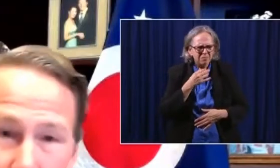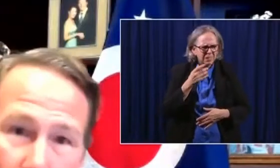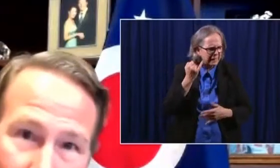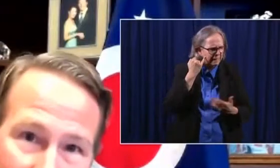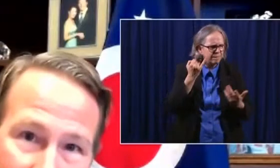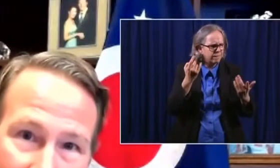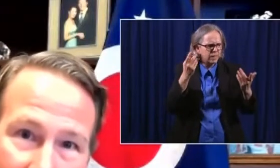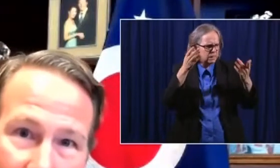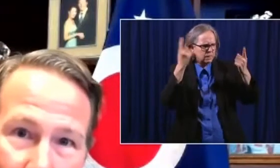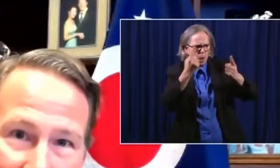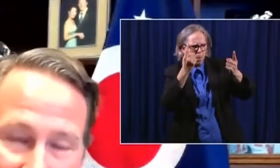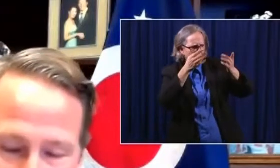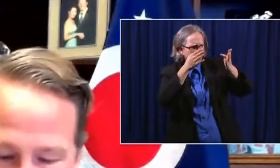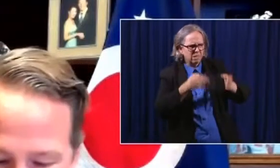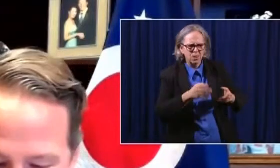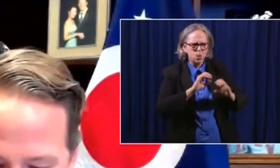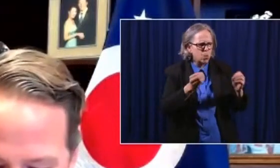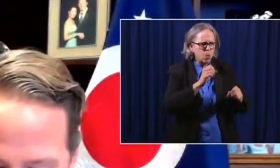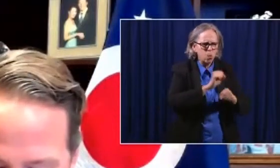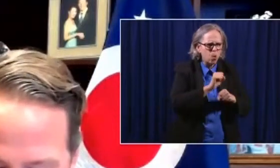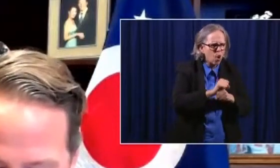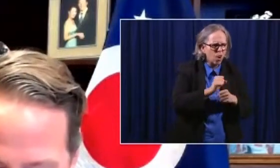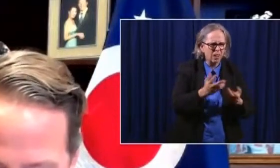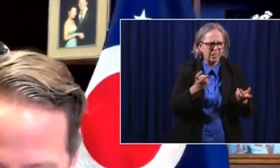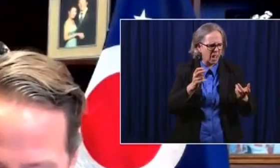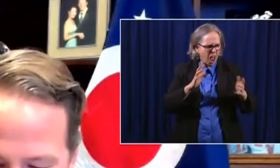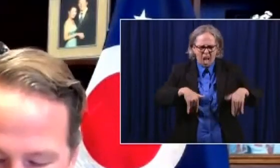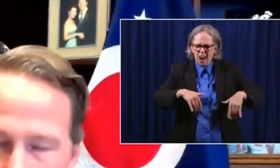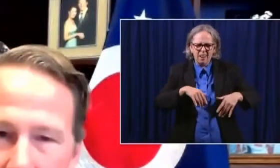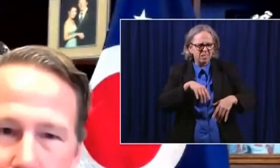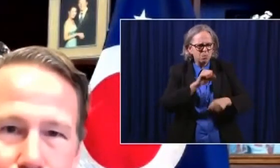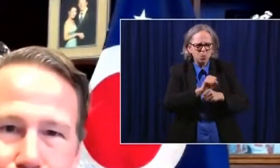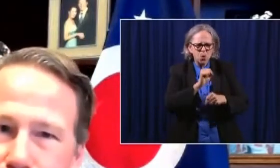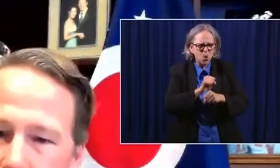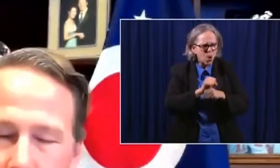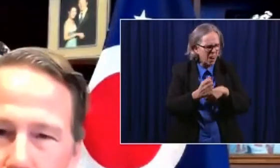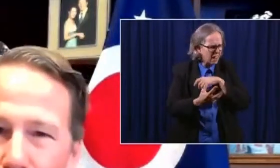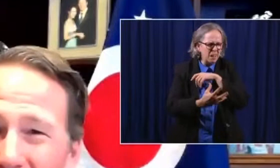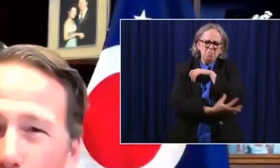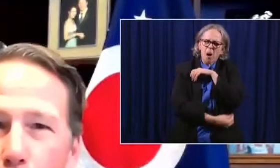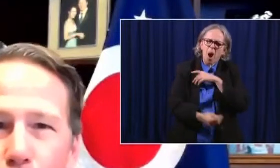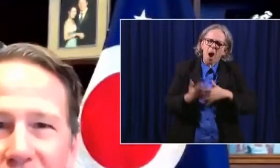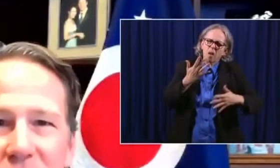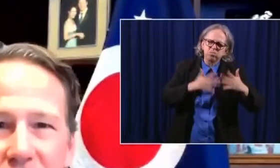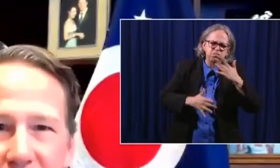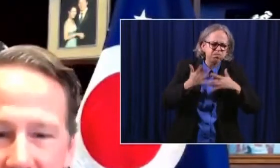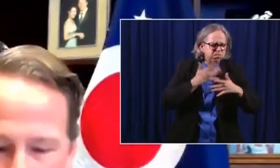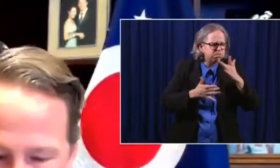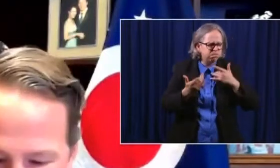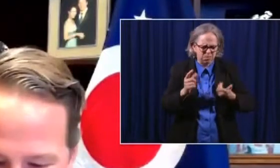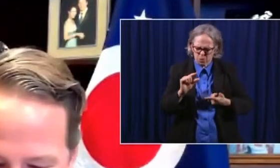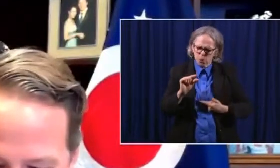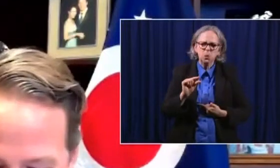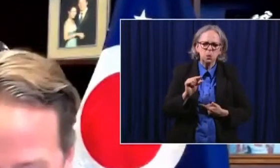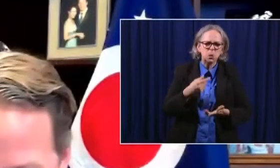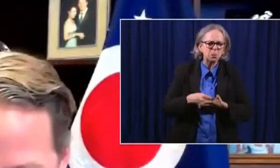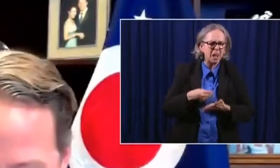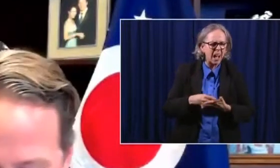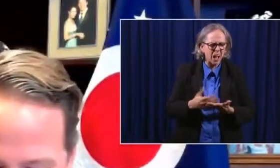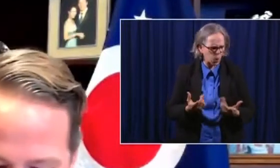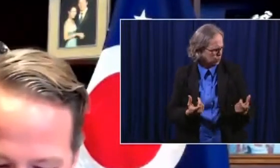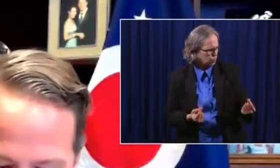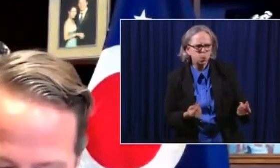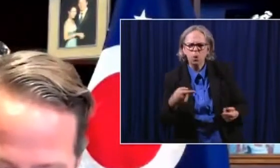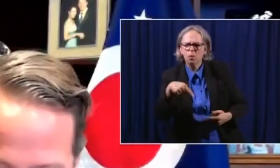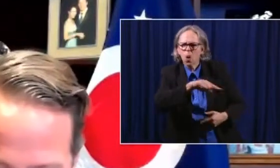are at the low end of the wage scale or perhaps living in poverty. We got a whole list of things that are available for